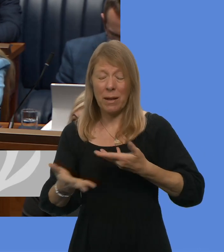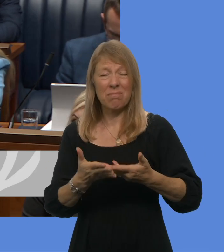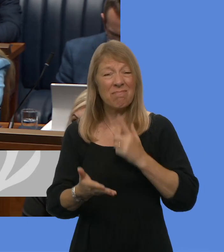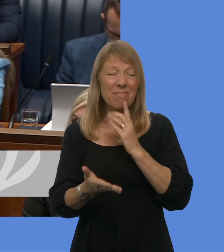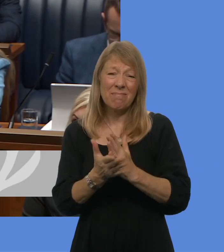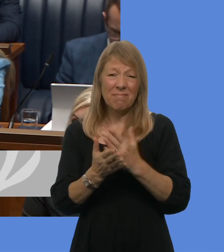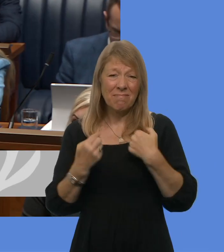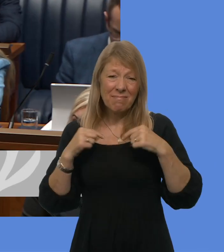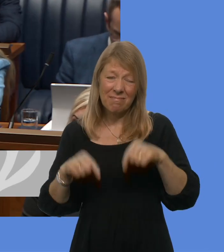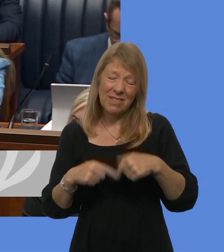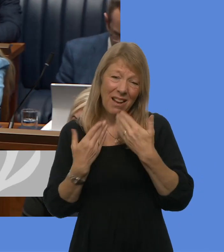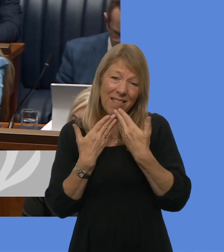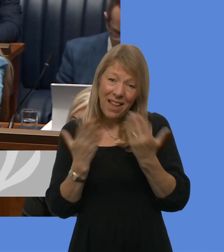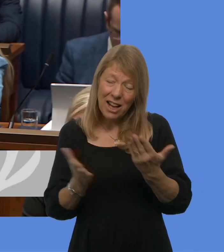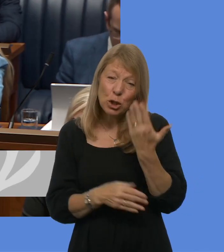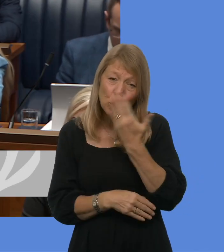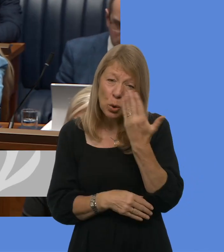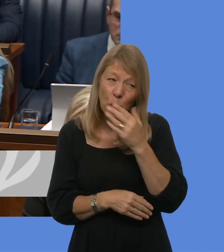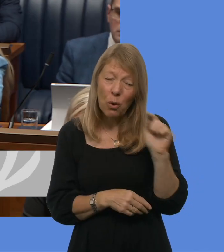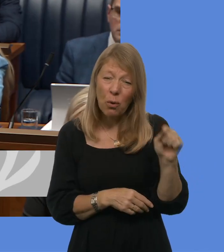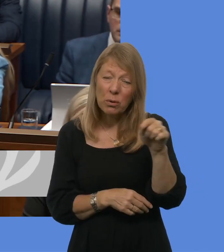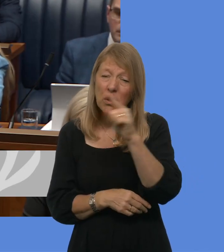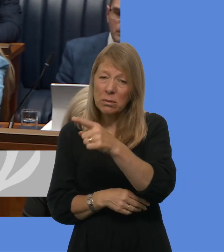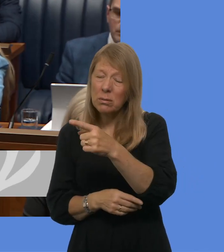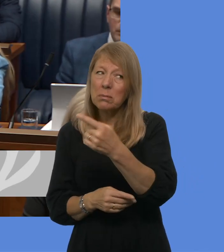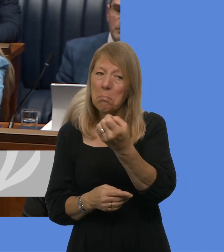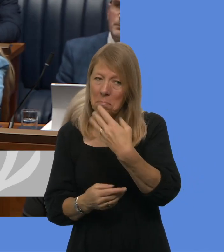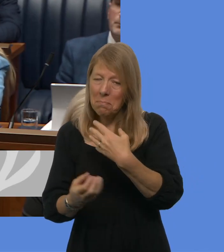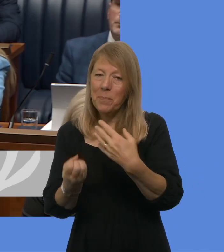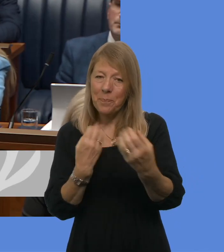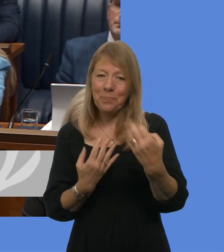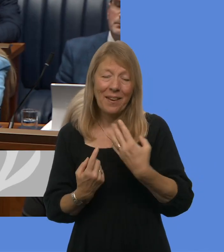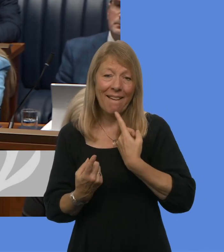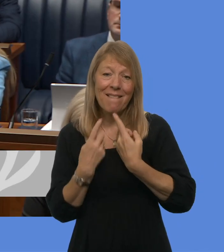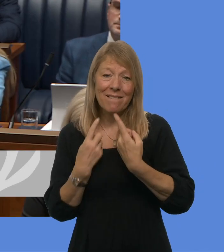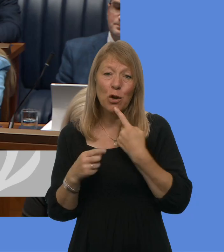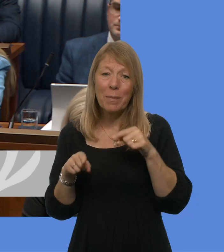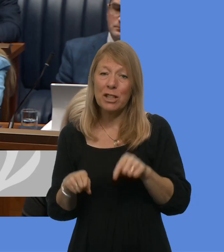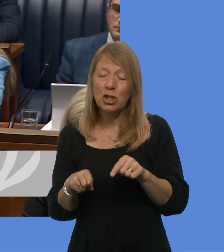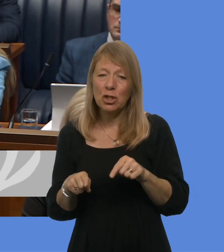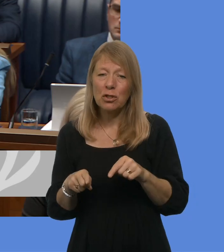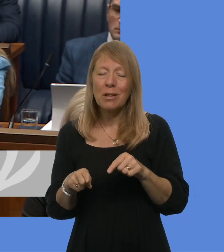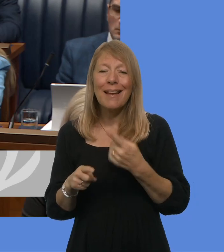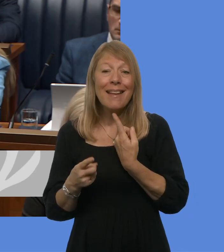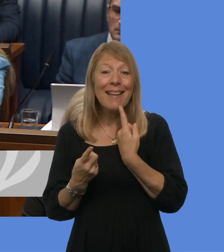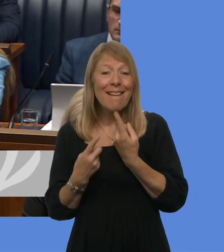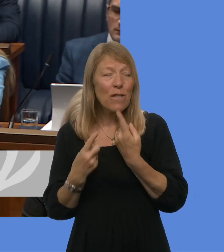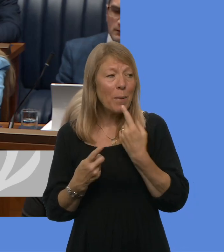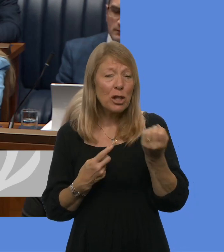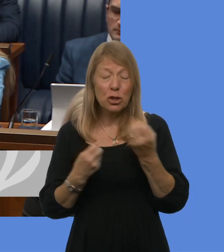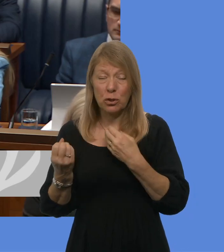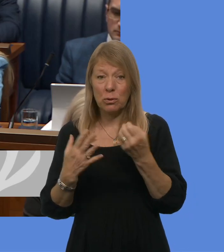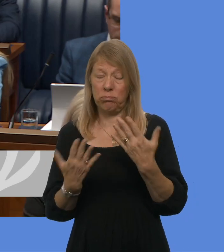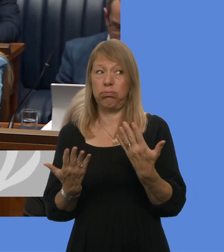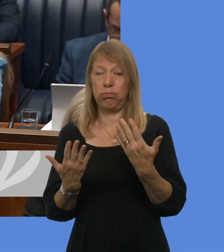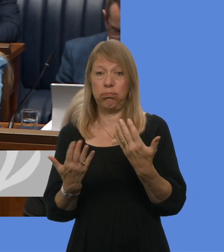for those schools who did participate, and it was a much significant higher level than we anticipated, and I